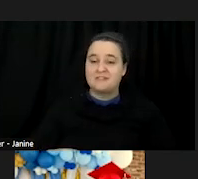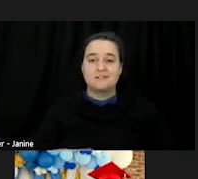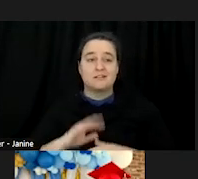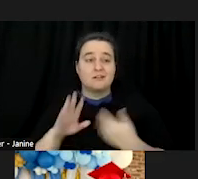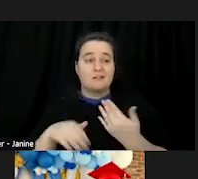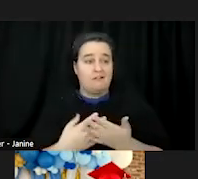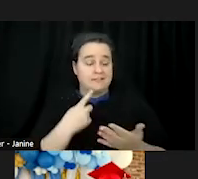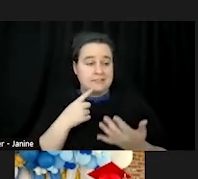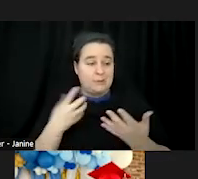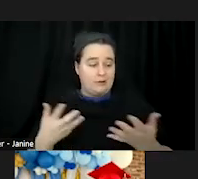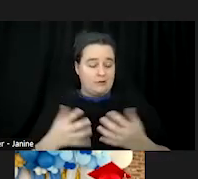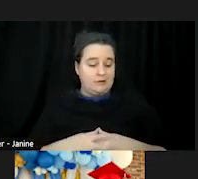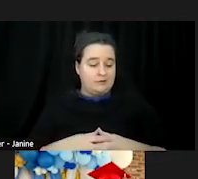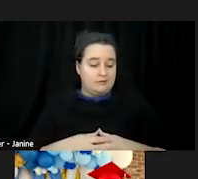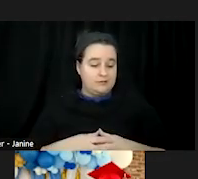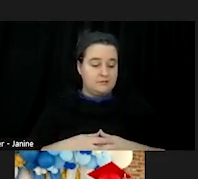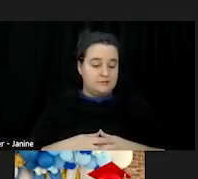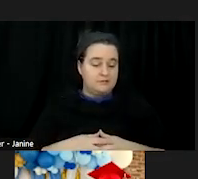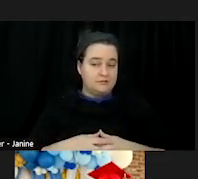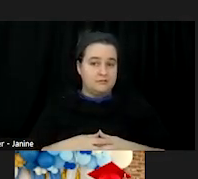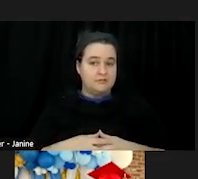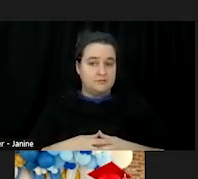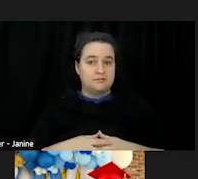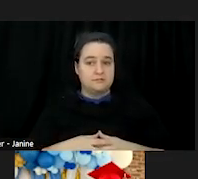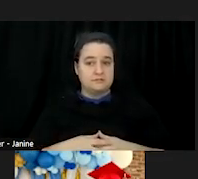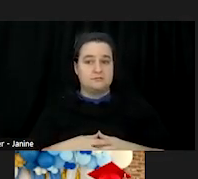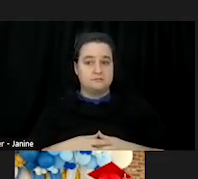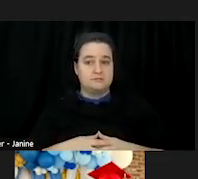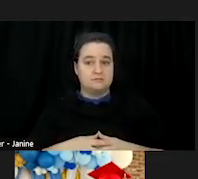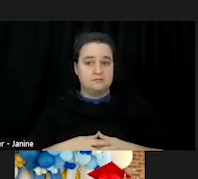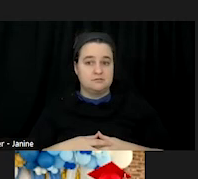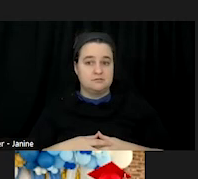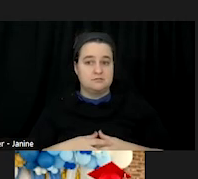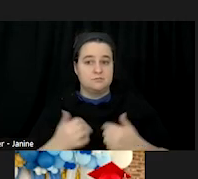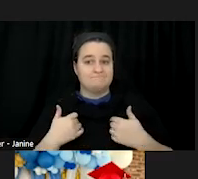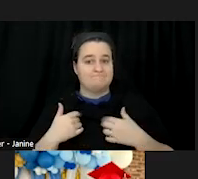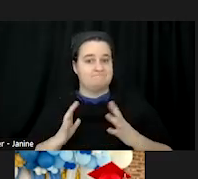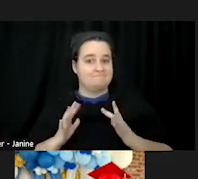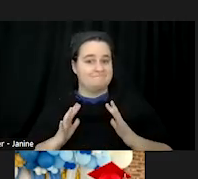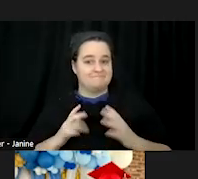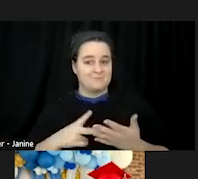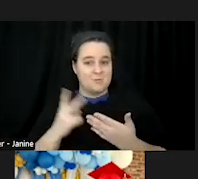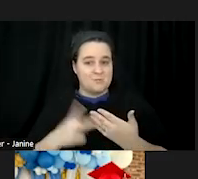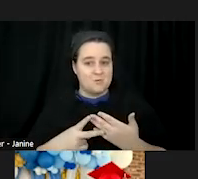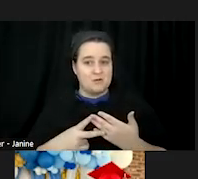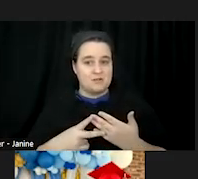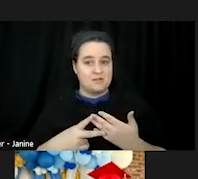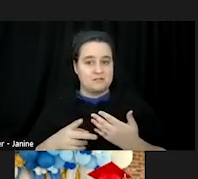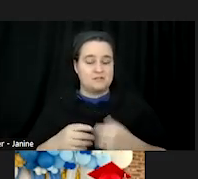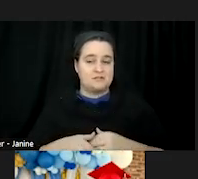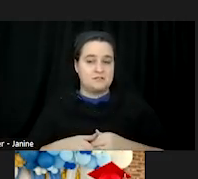can say is that we have a really cool program that is based